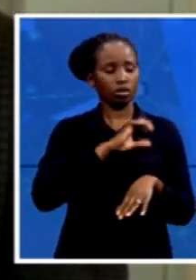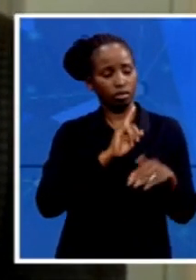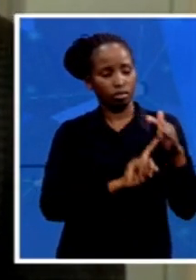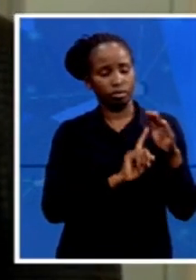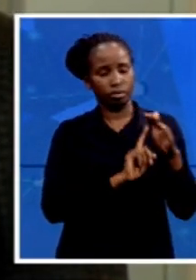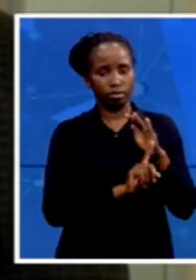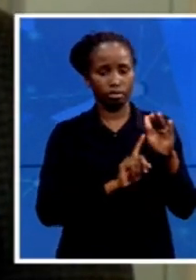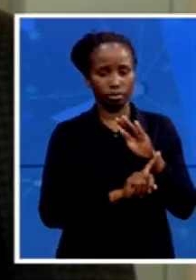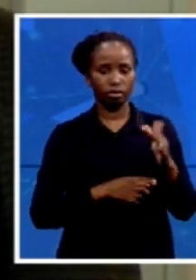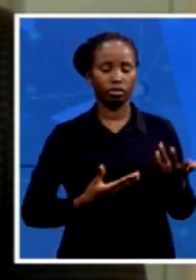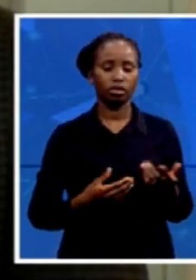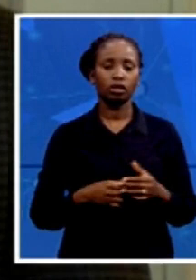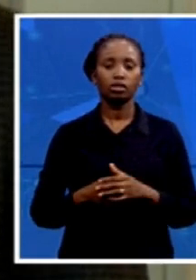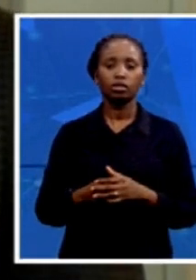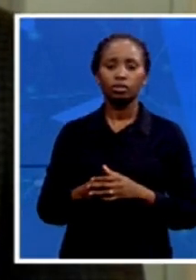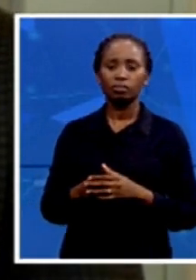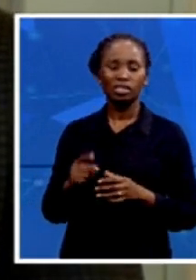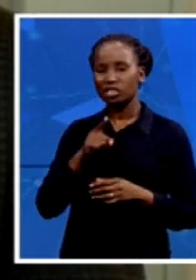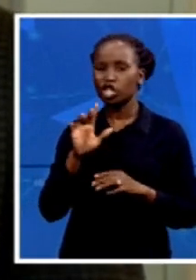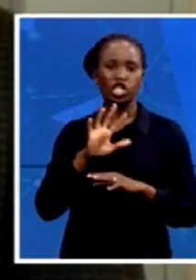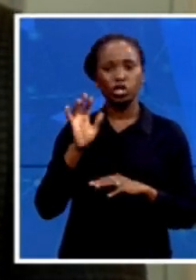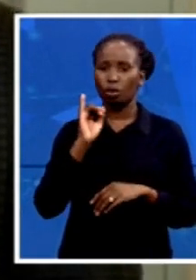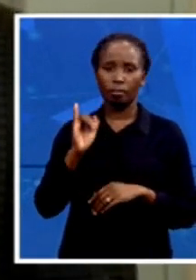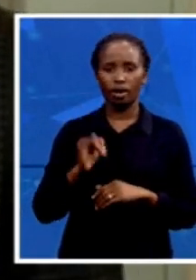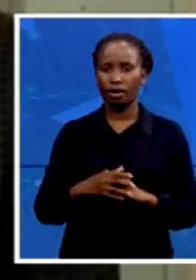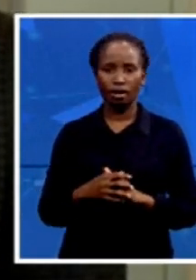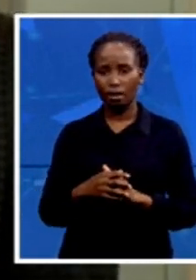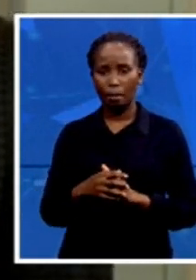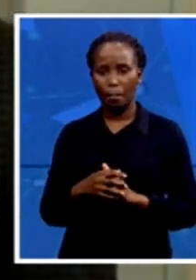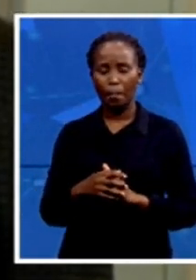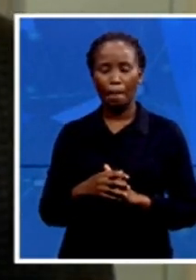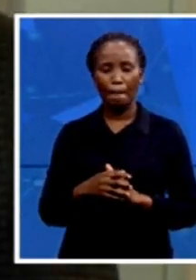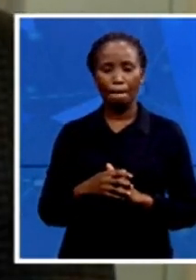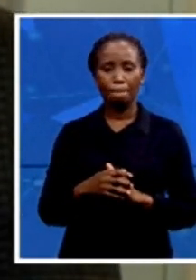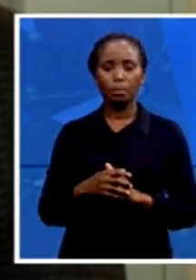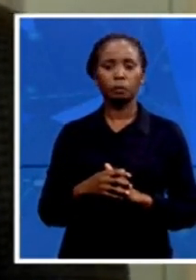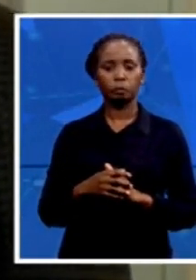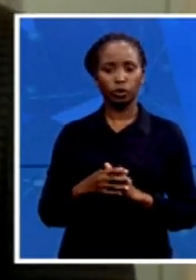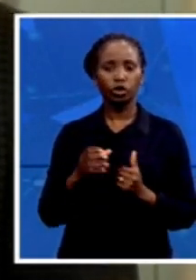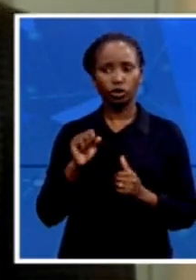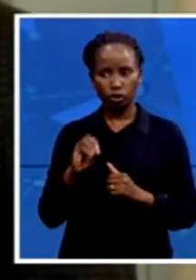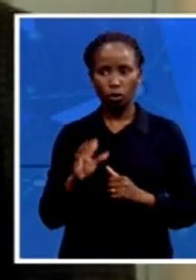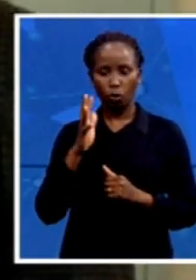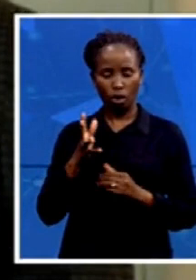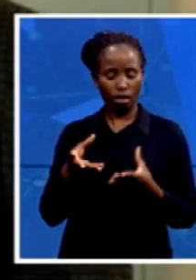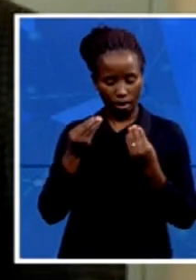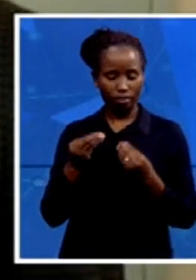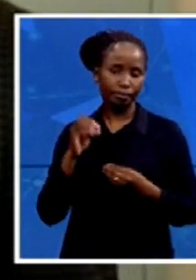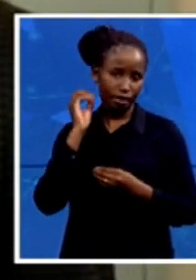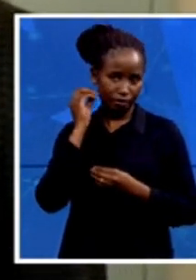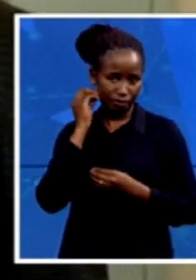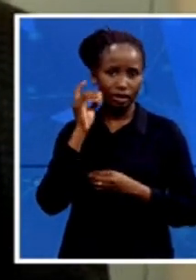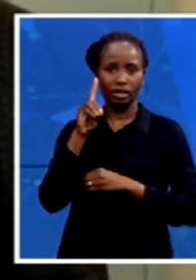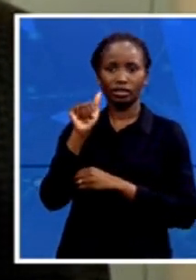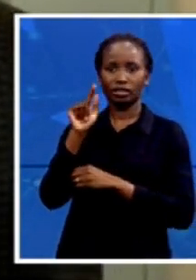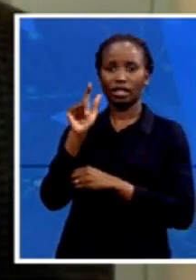as bad as a conventional laparoscopy. And we're going to create data, in the future, so we can show